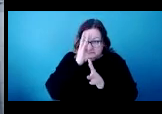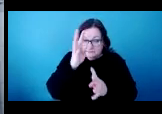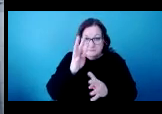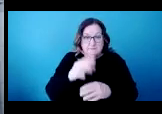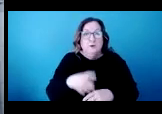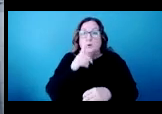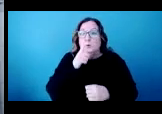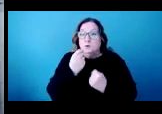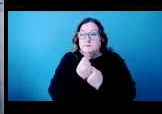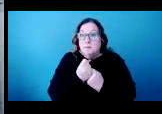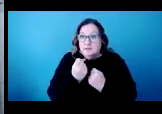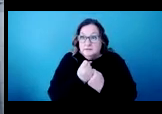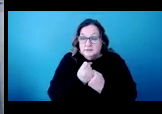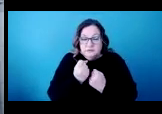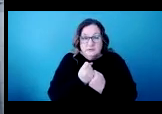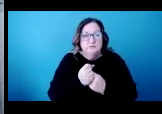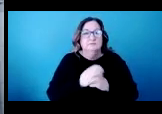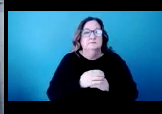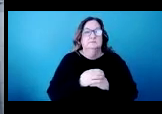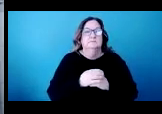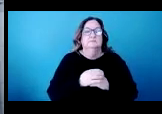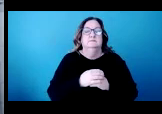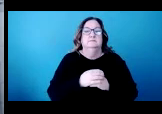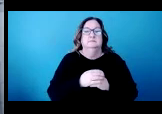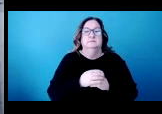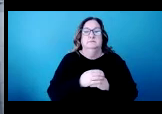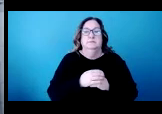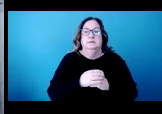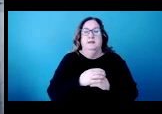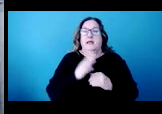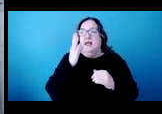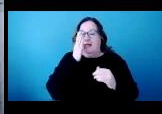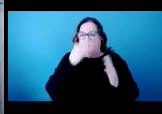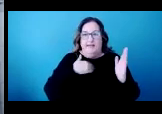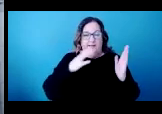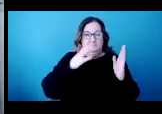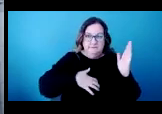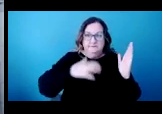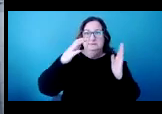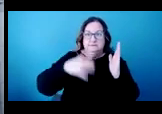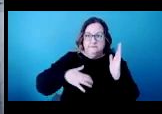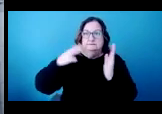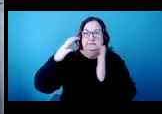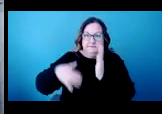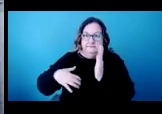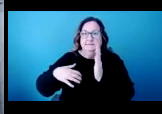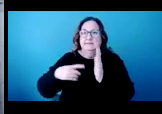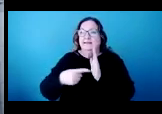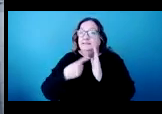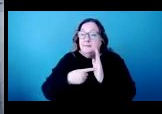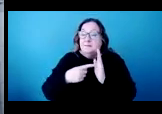and then it will have a whole big thing. The web page will, sometimes it's